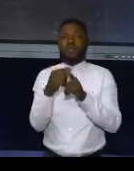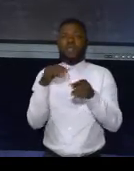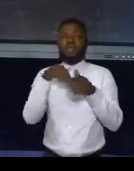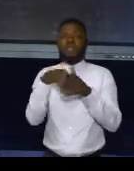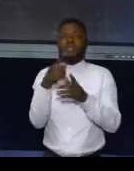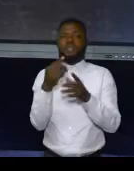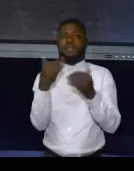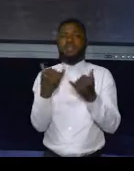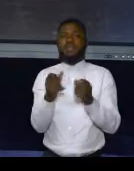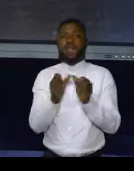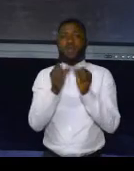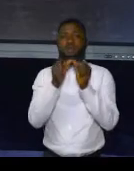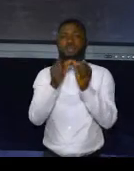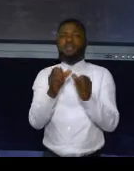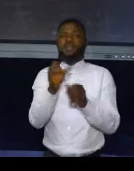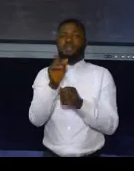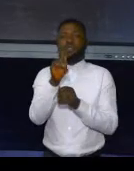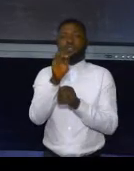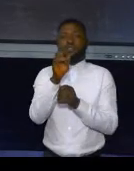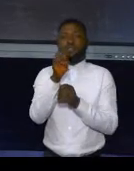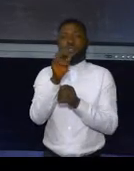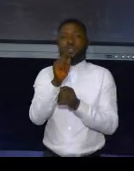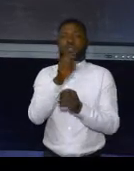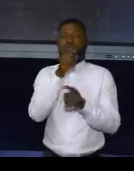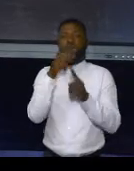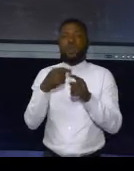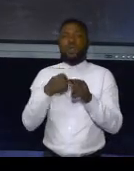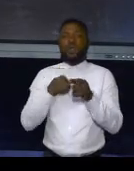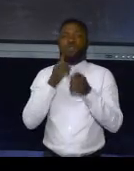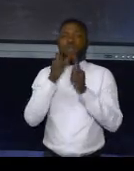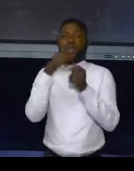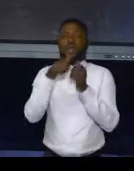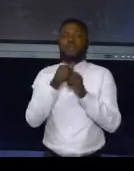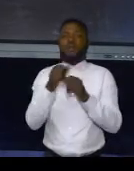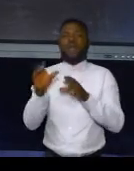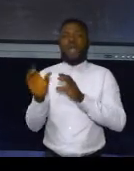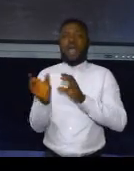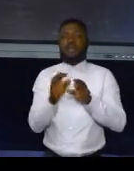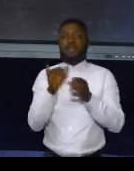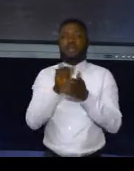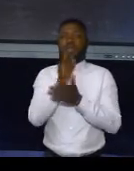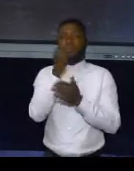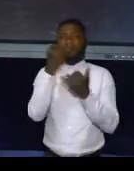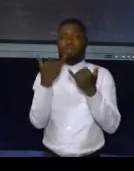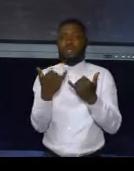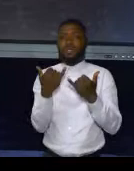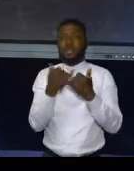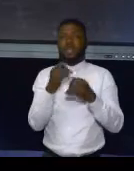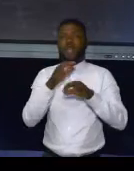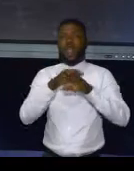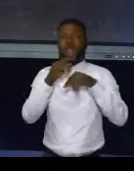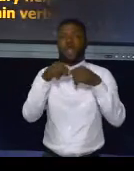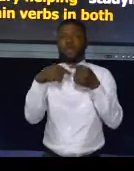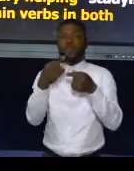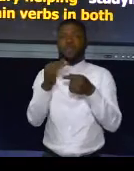the present continuous tense. That is when we're talking about action that is presently